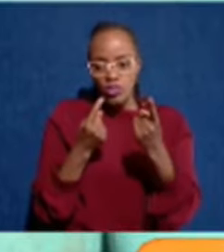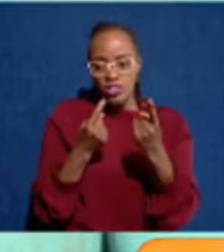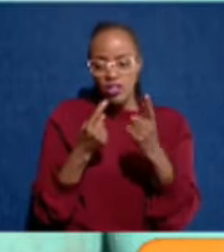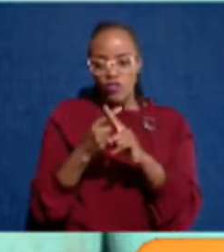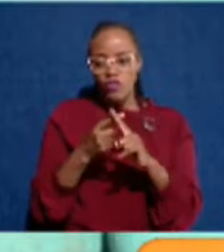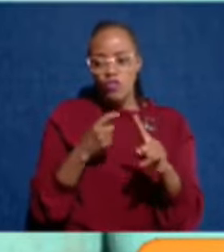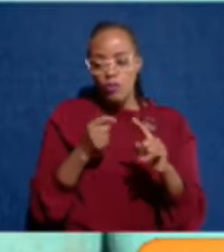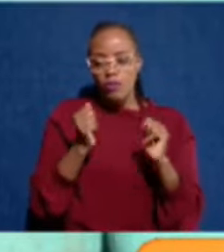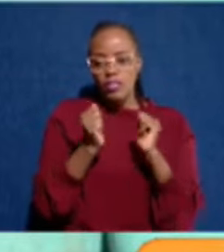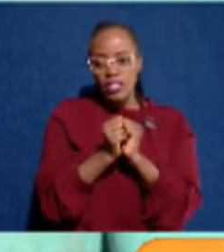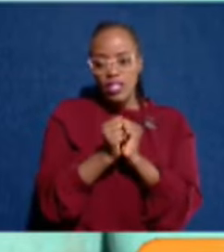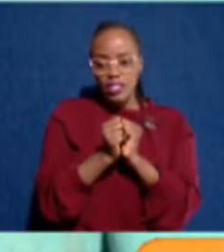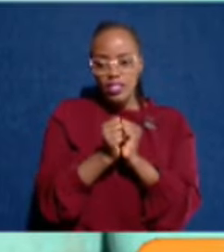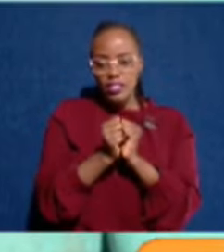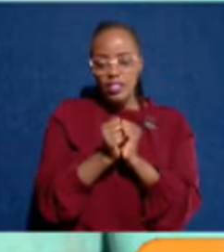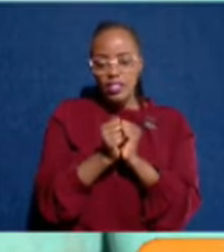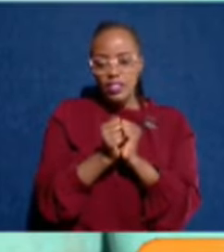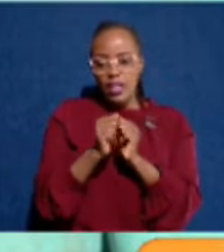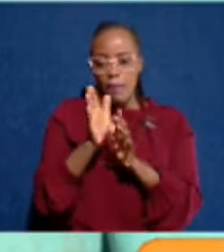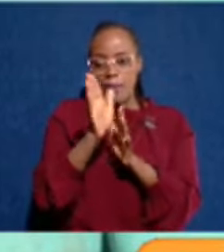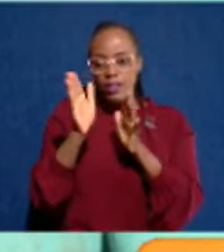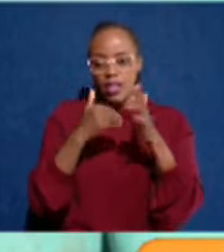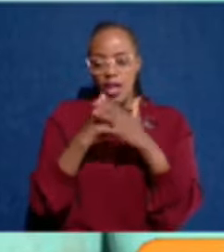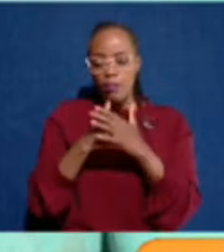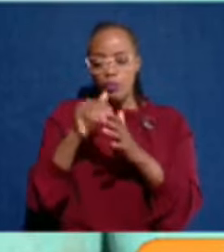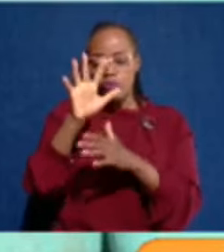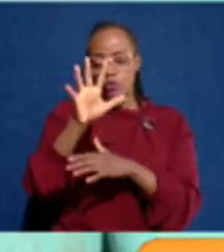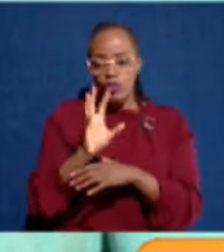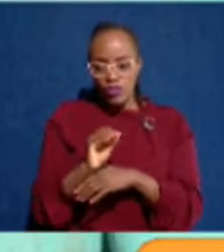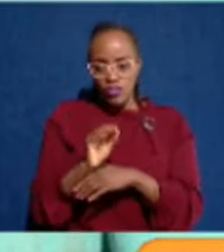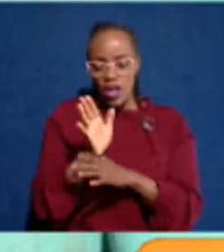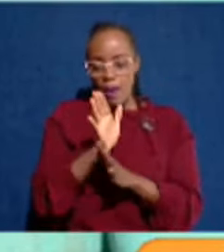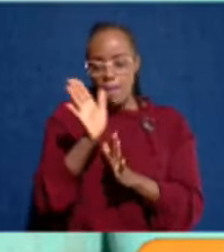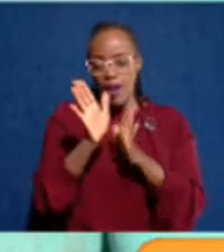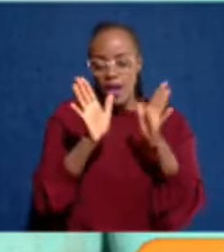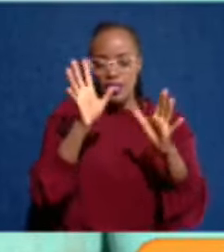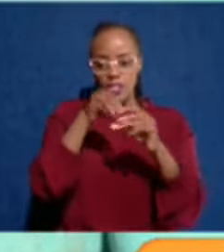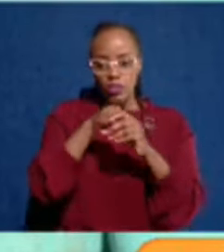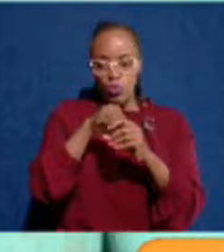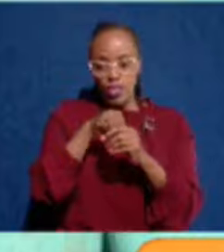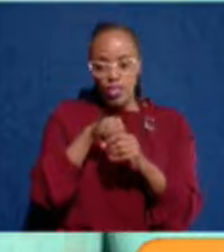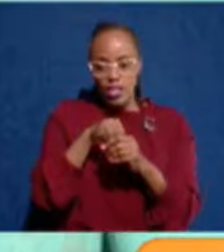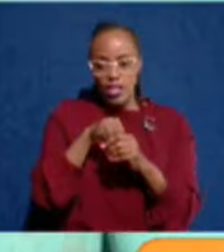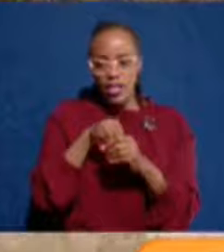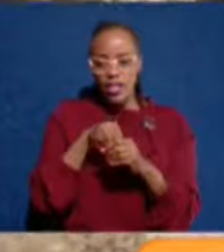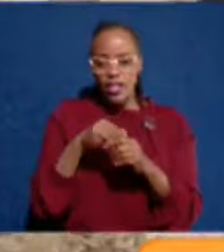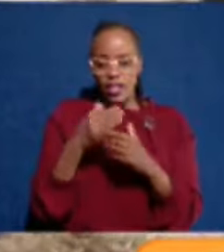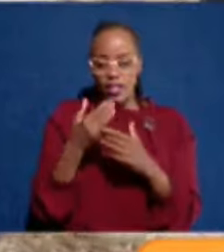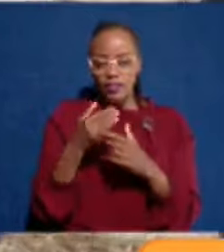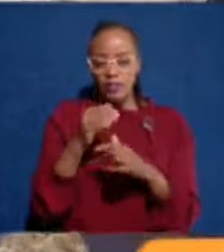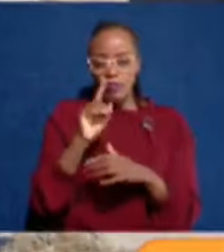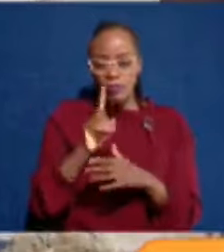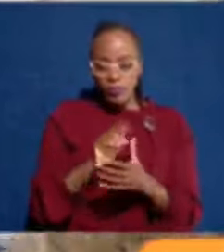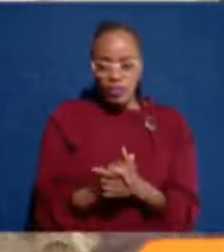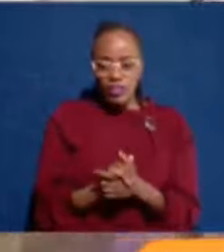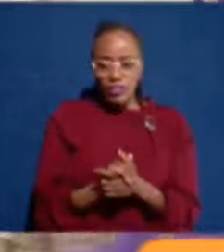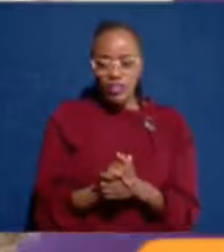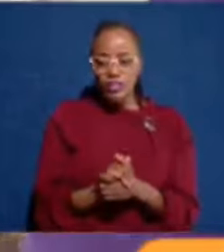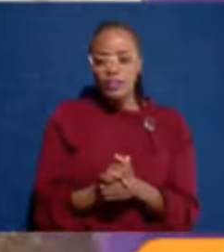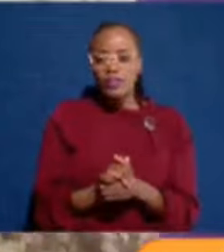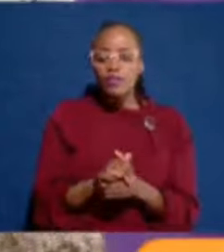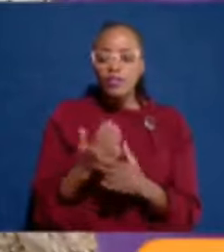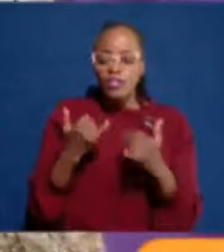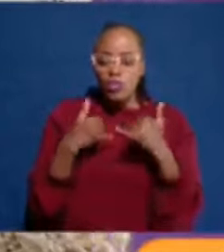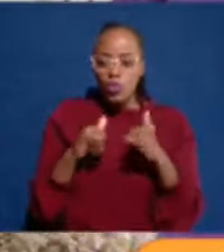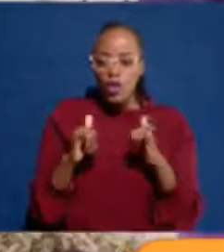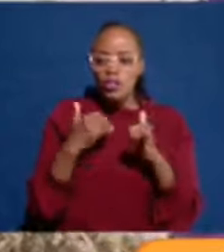from 10 branches up to 50 branches within 1 year. In a bid